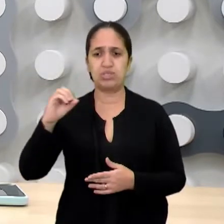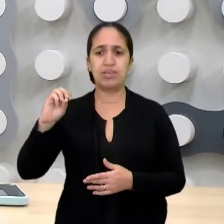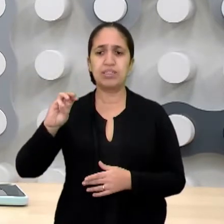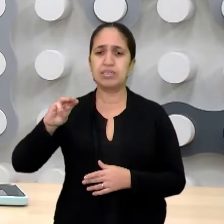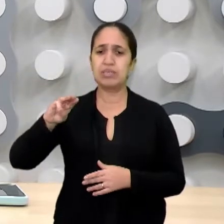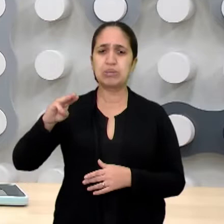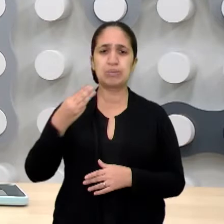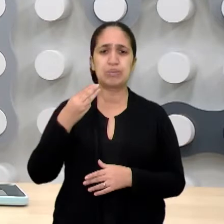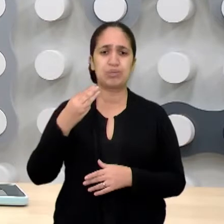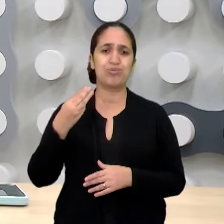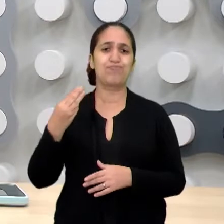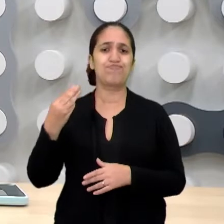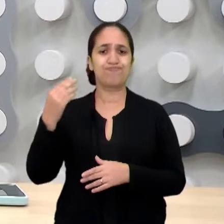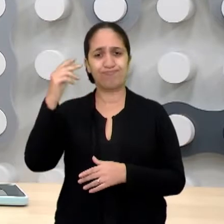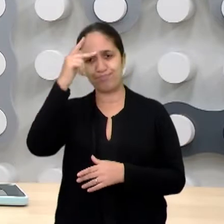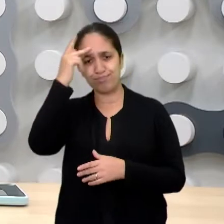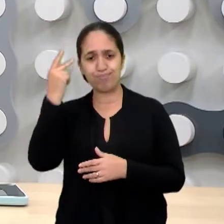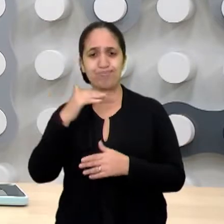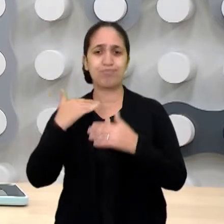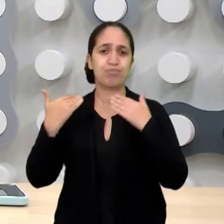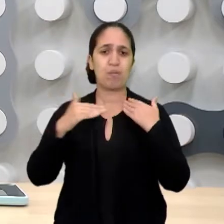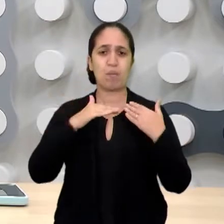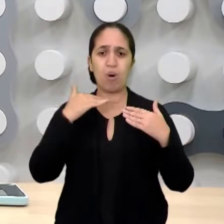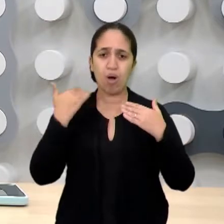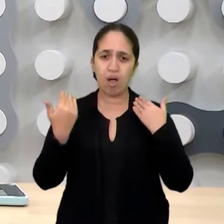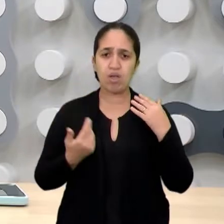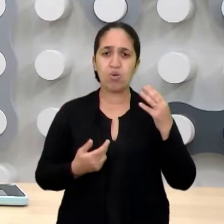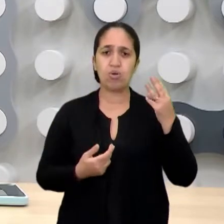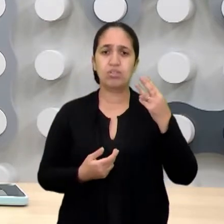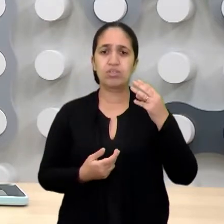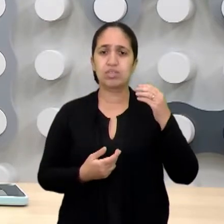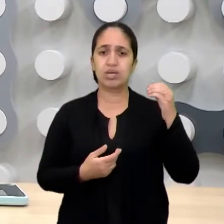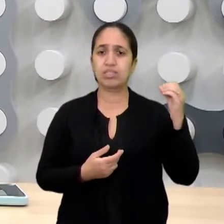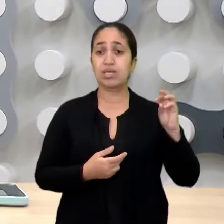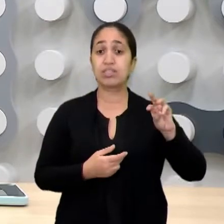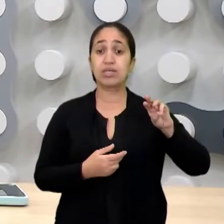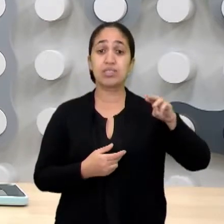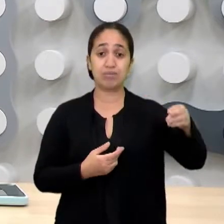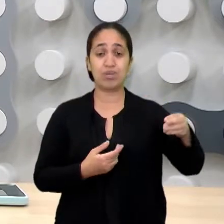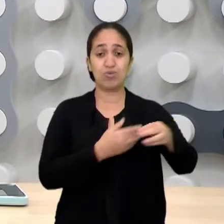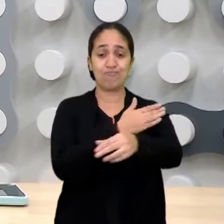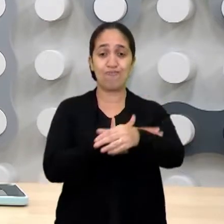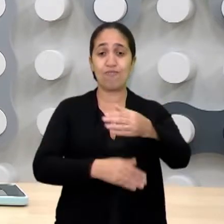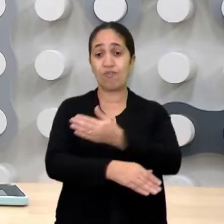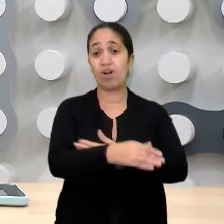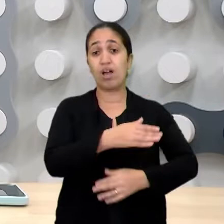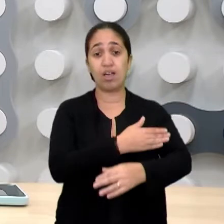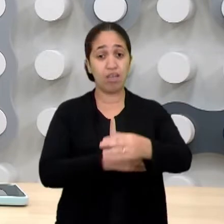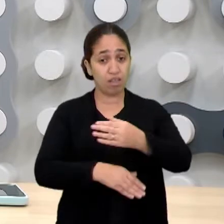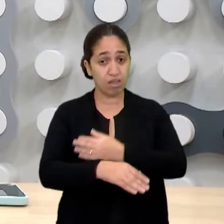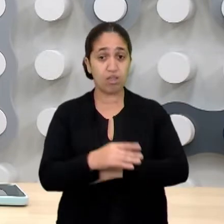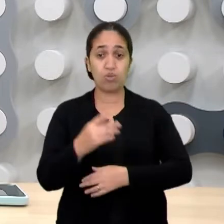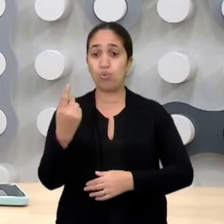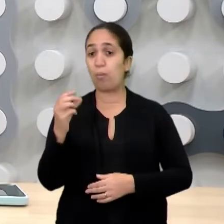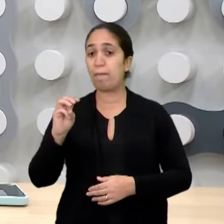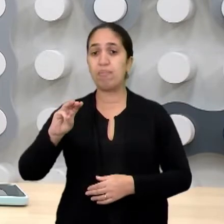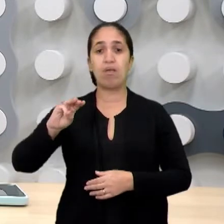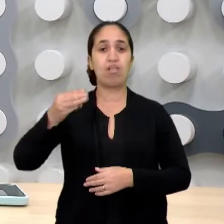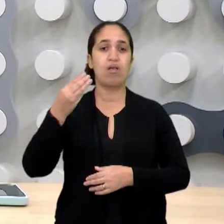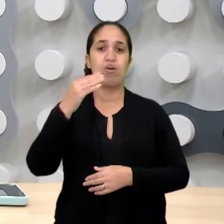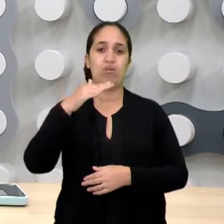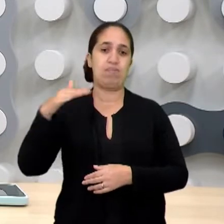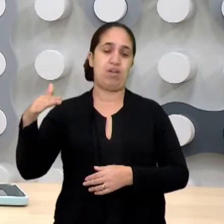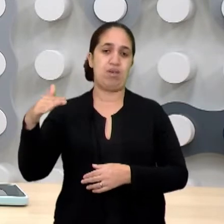né? Mais de 300 mil pessoas ficaram feridas aí, em torno de 1,5 milhão de desabrigados, né? Mais de 70%